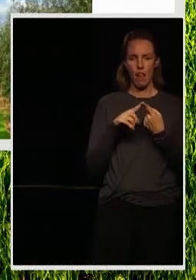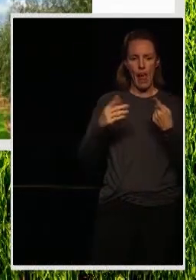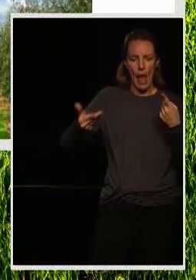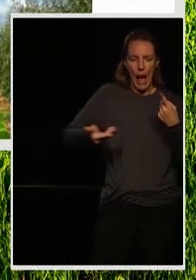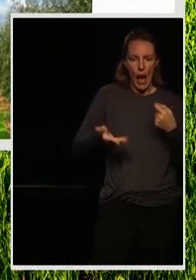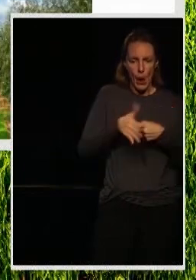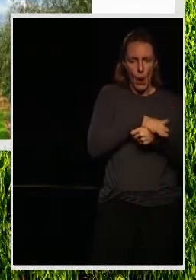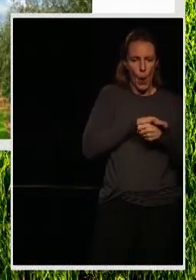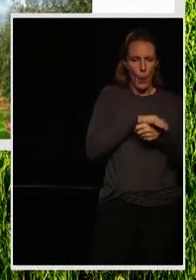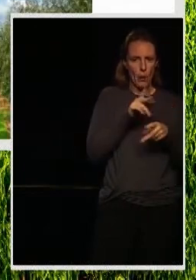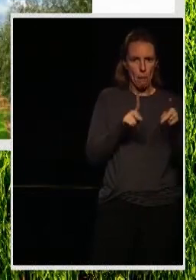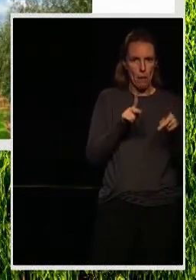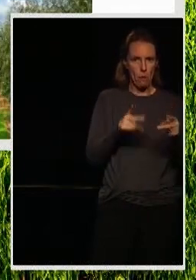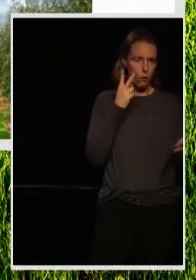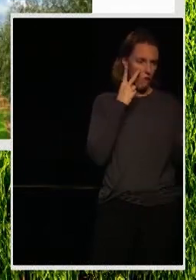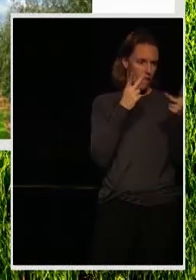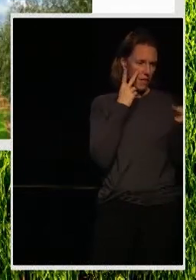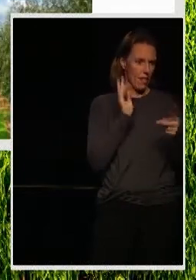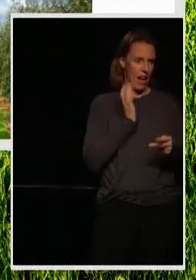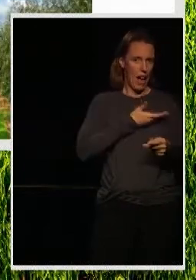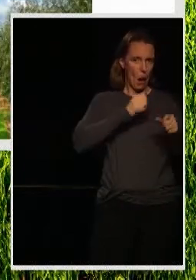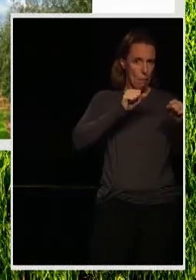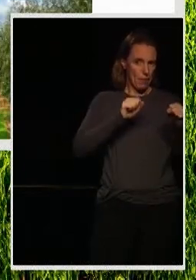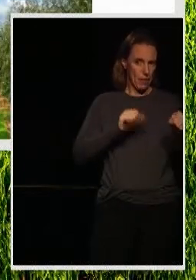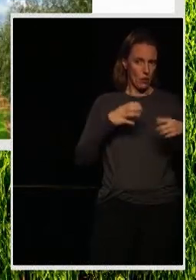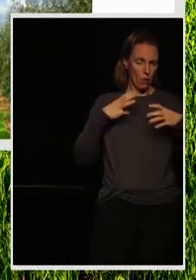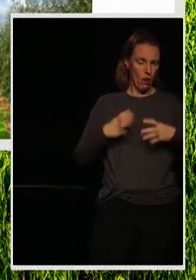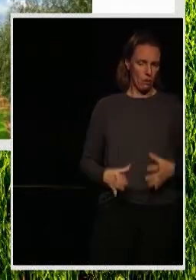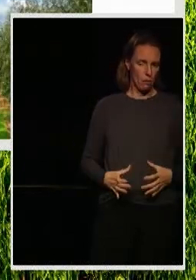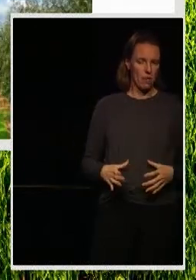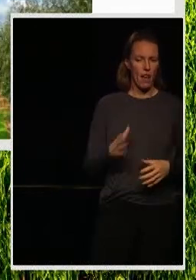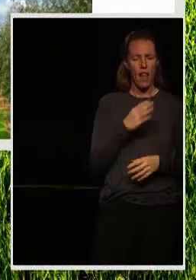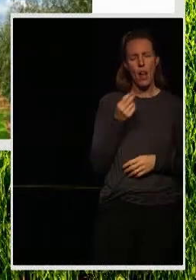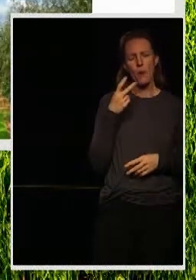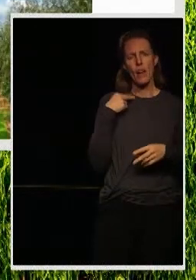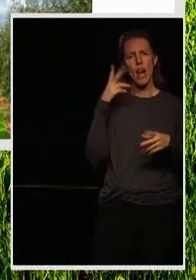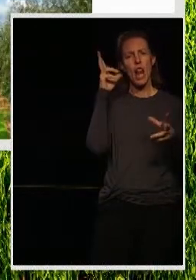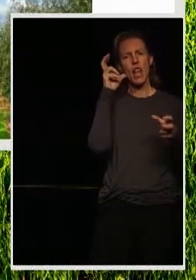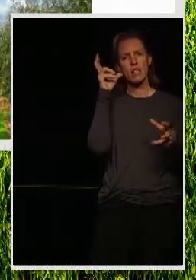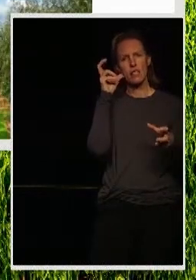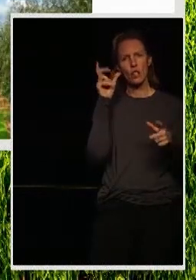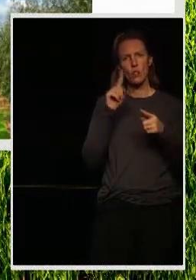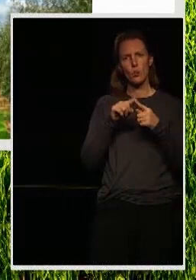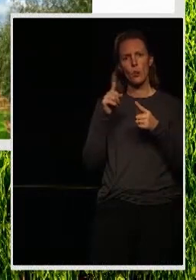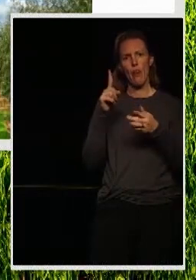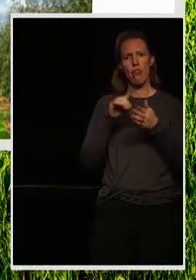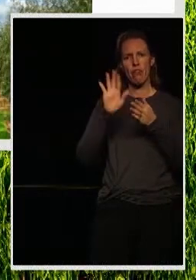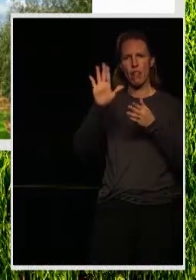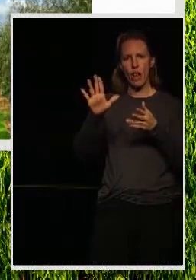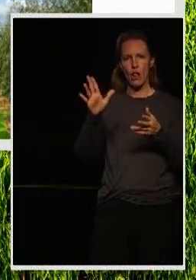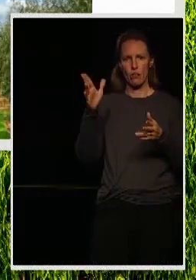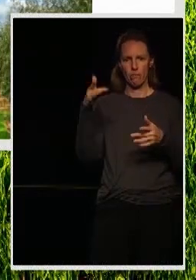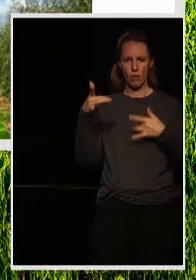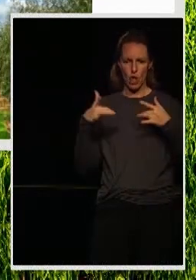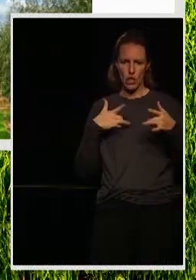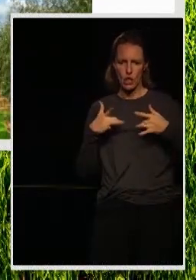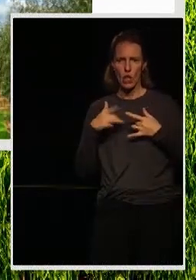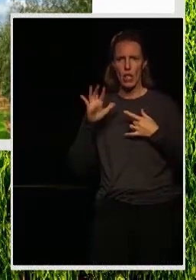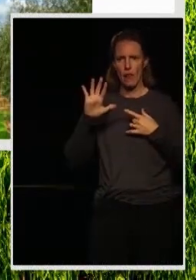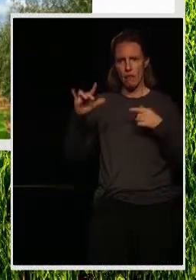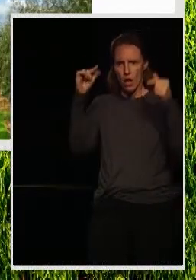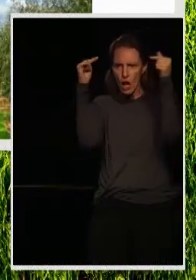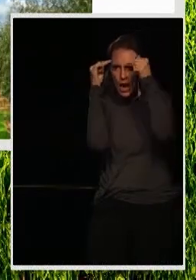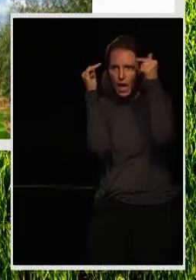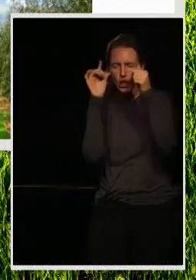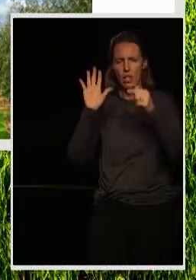hire local people to visit our potential customers, and we are going to listen to their concerns, their headaches,